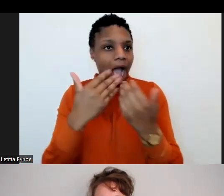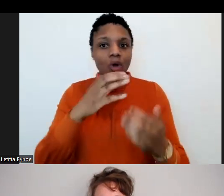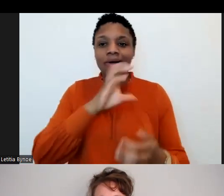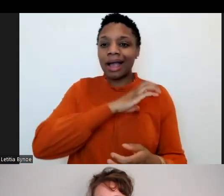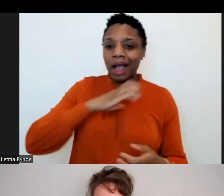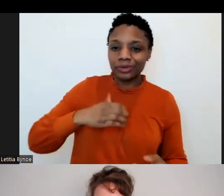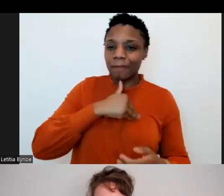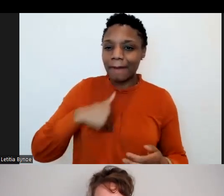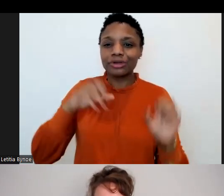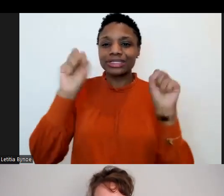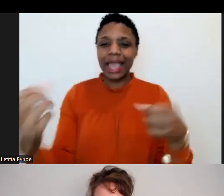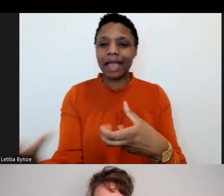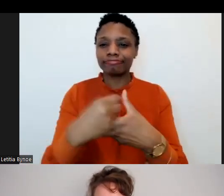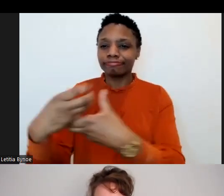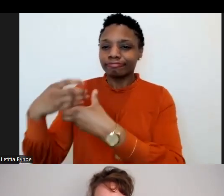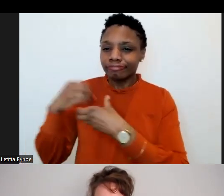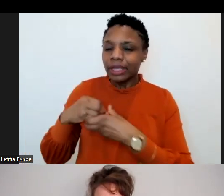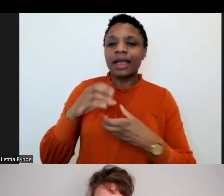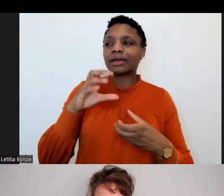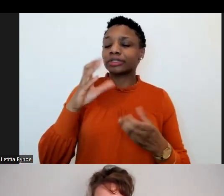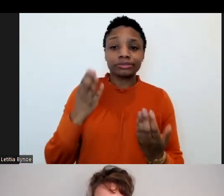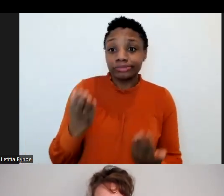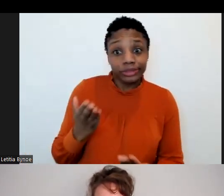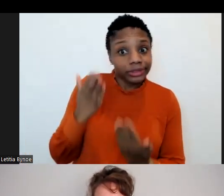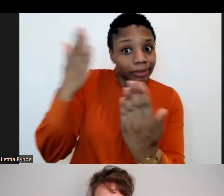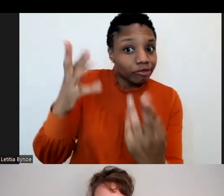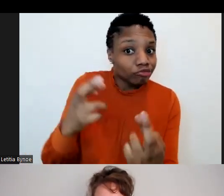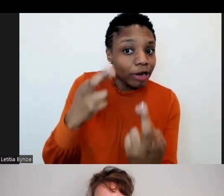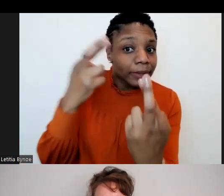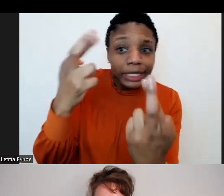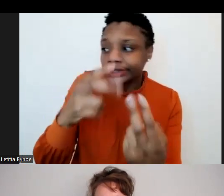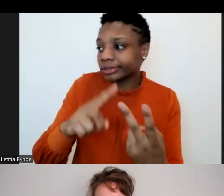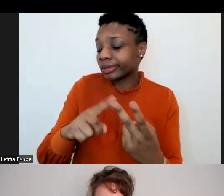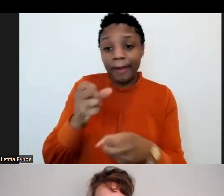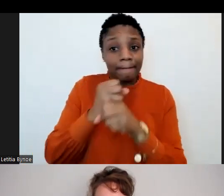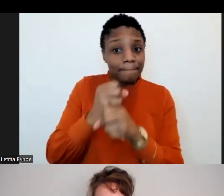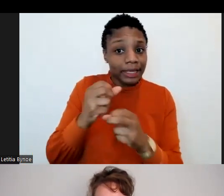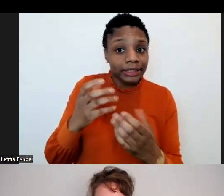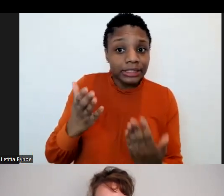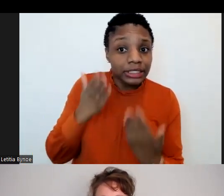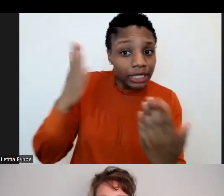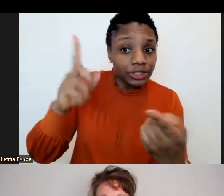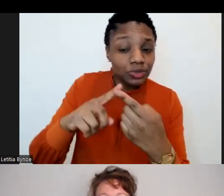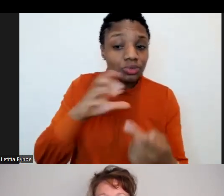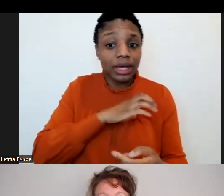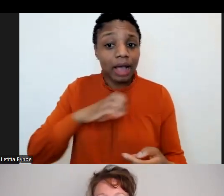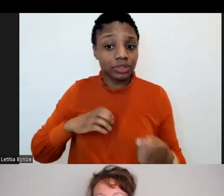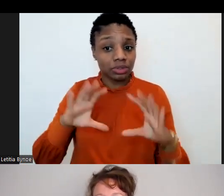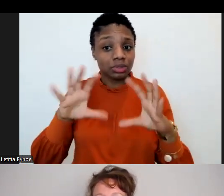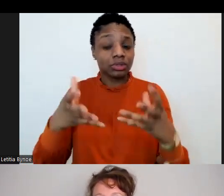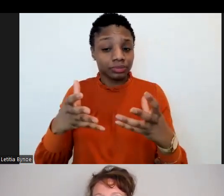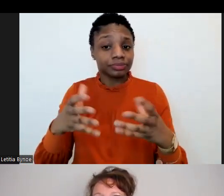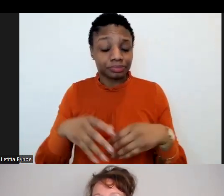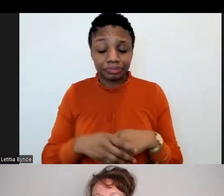of submit recommendations or make suggestions to the council. So the question about whether